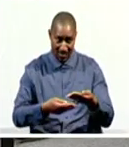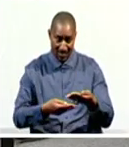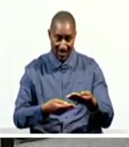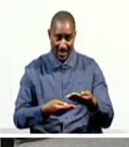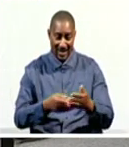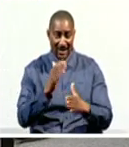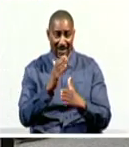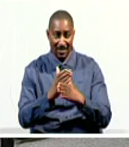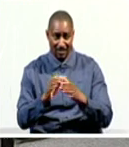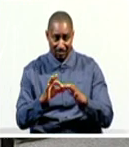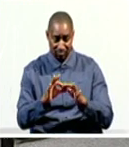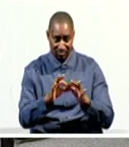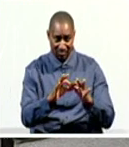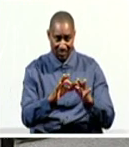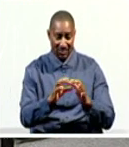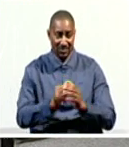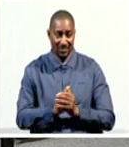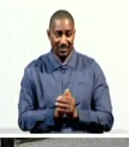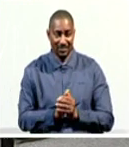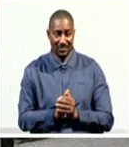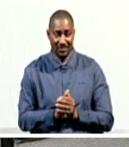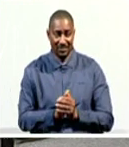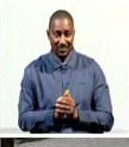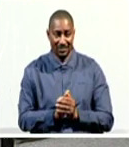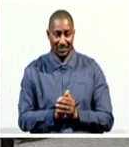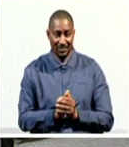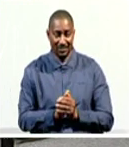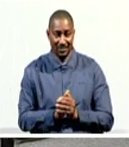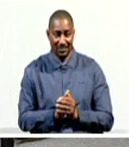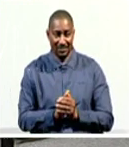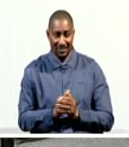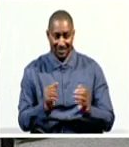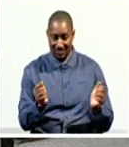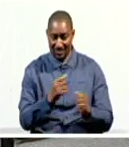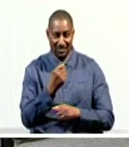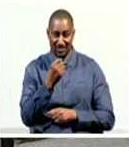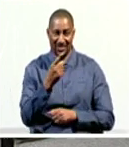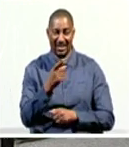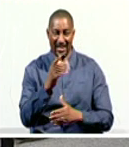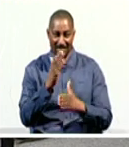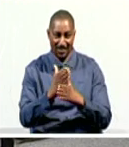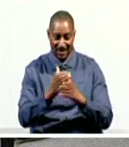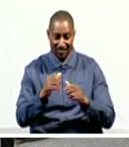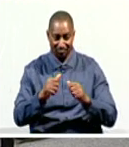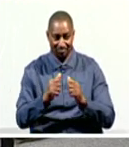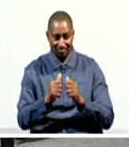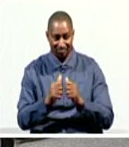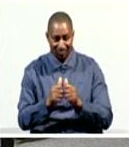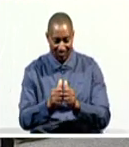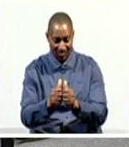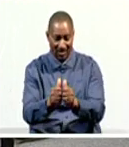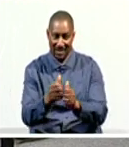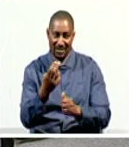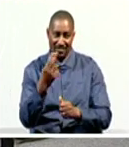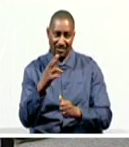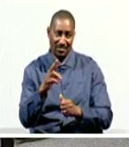conjunction? You would say they are being used in conjunction because you cannot look at the other one without looking at the other one. Yeah. But the one that we can